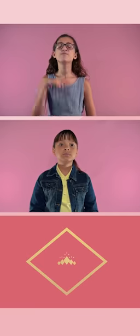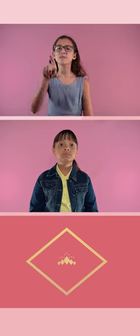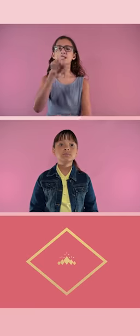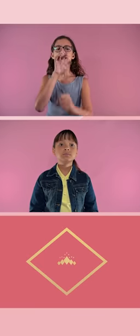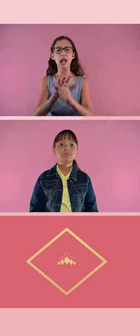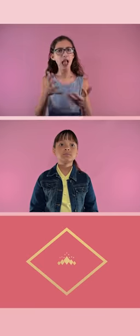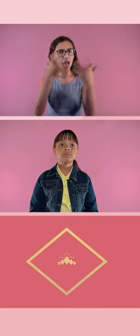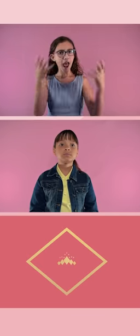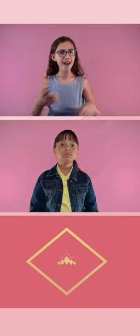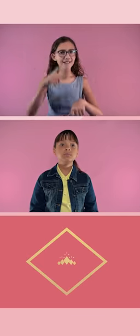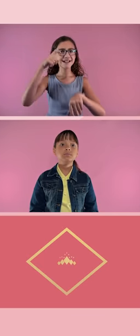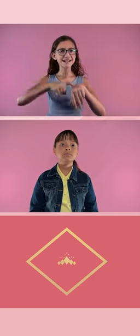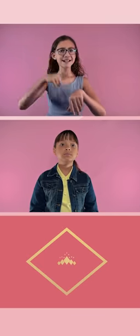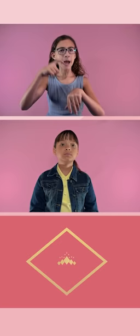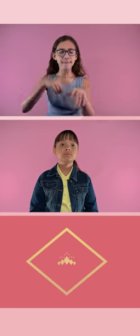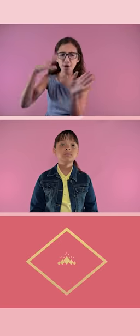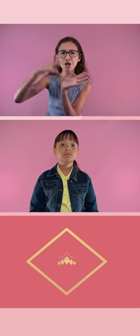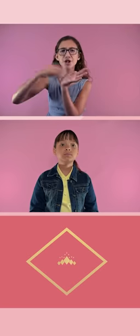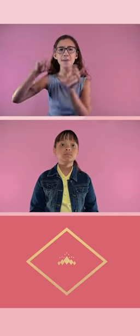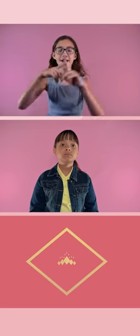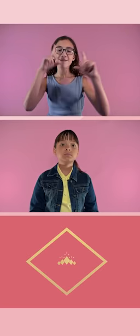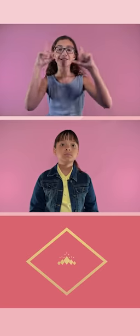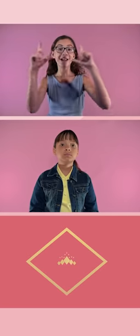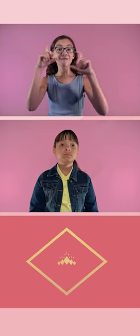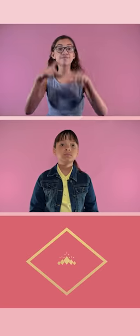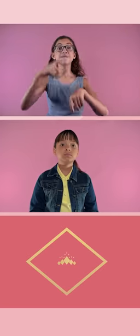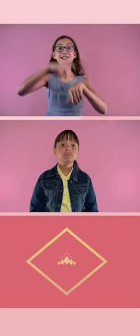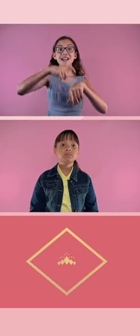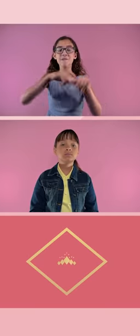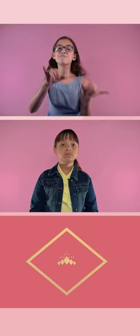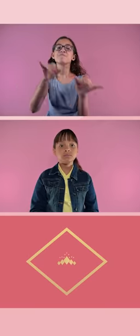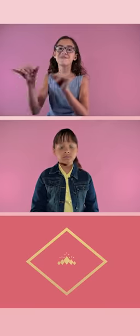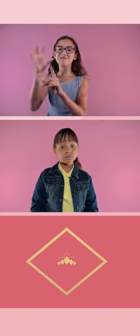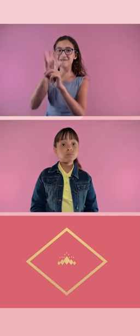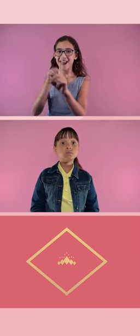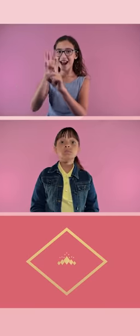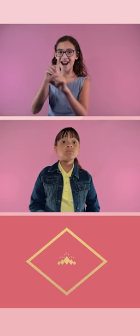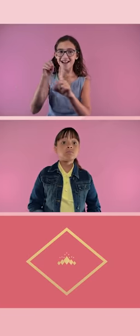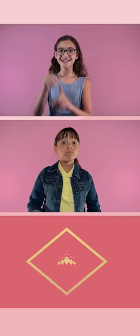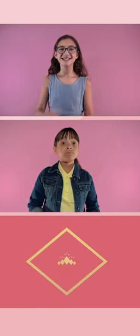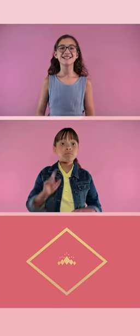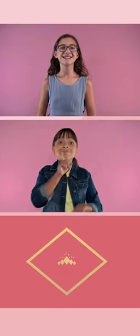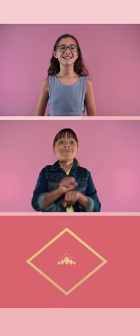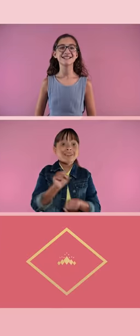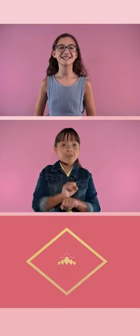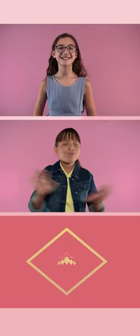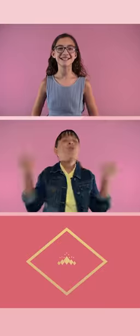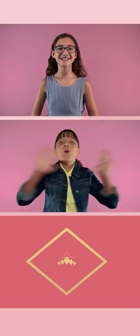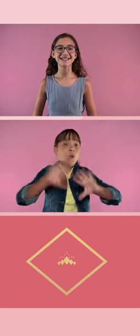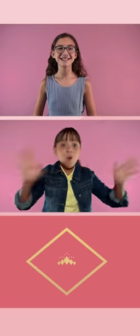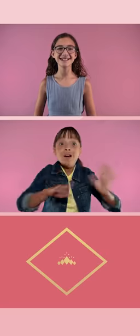Then I need to dedicate a lot of time to learning about photography. The time is bananas. It's about